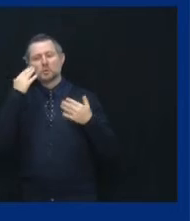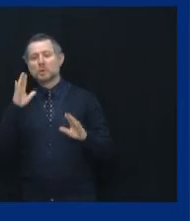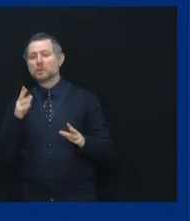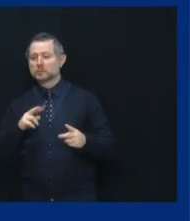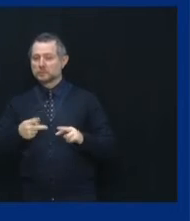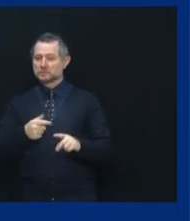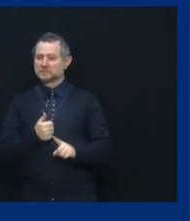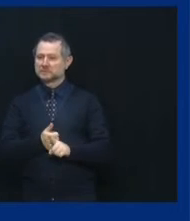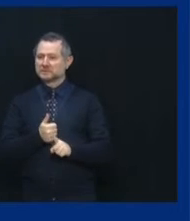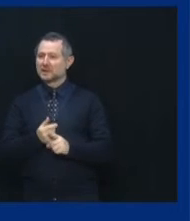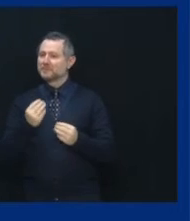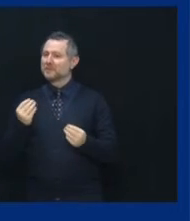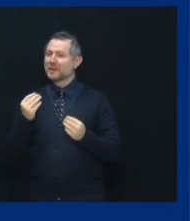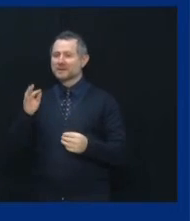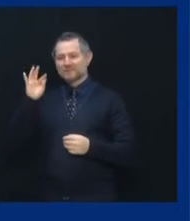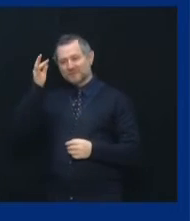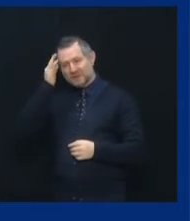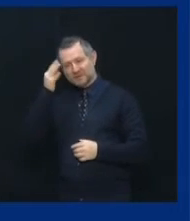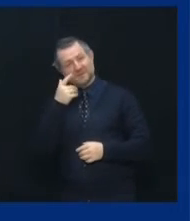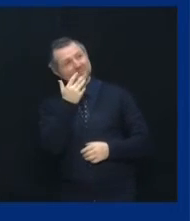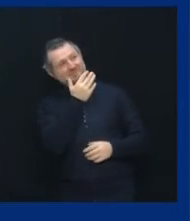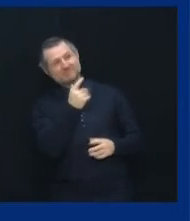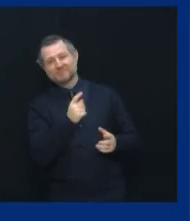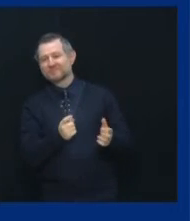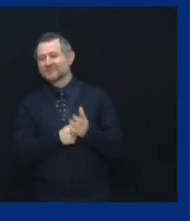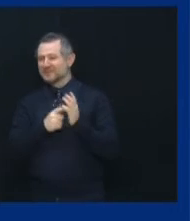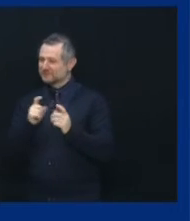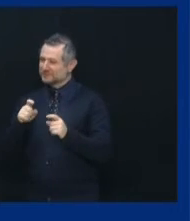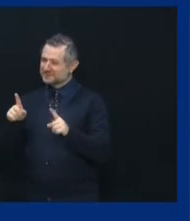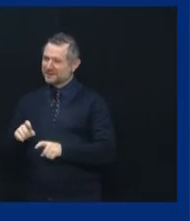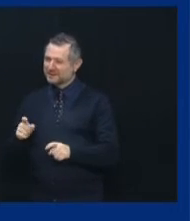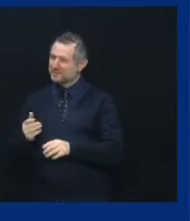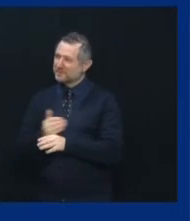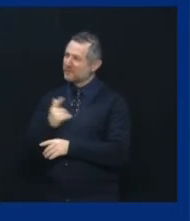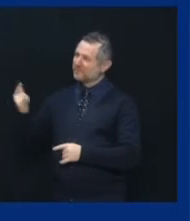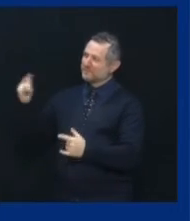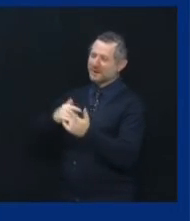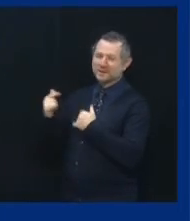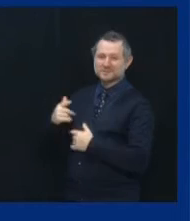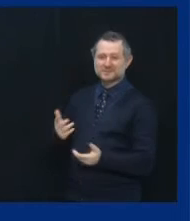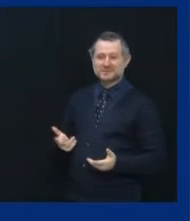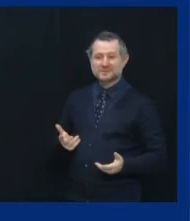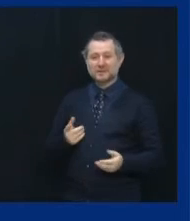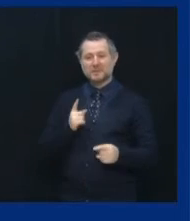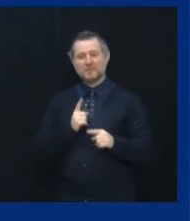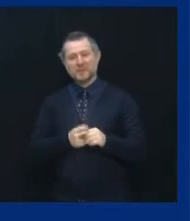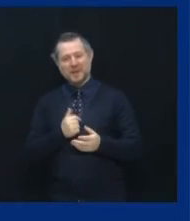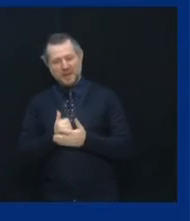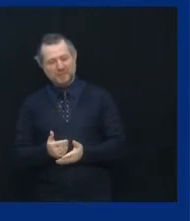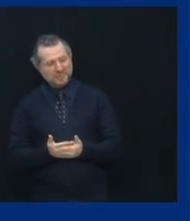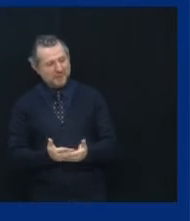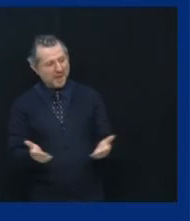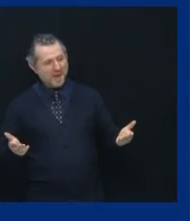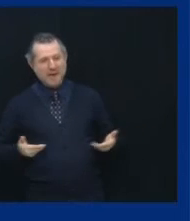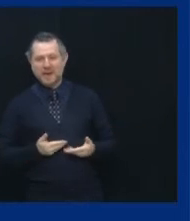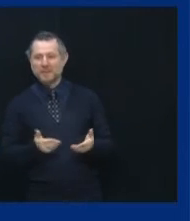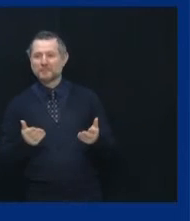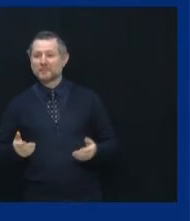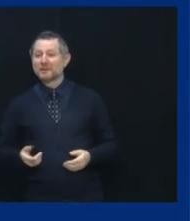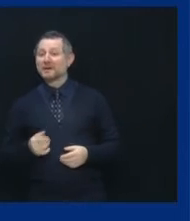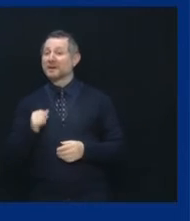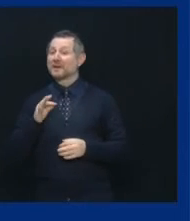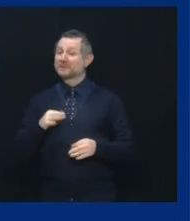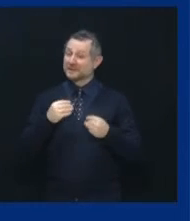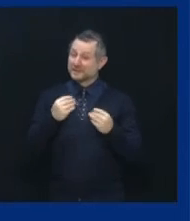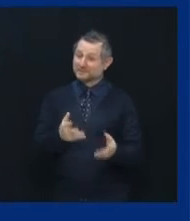the country? I mean, it's also in their best interest. Give them a test. If they're positive, they would want to